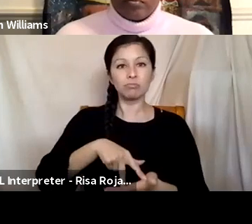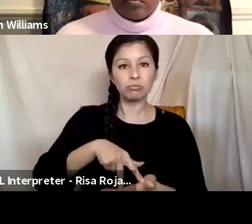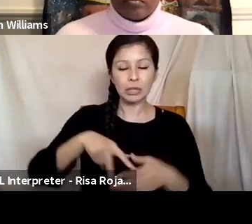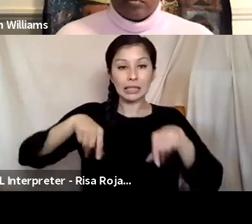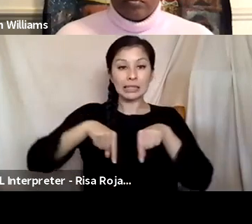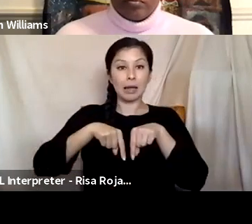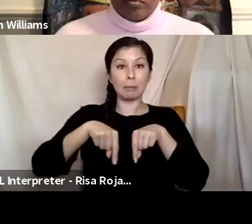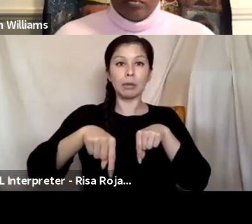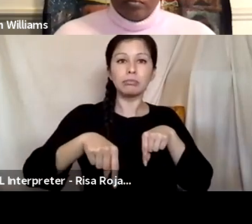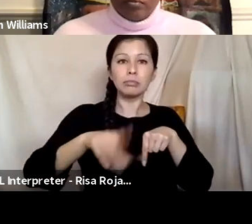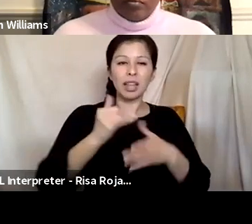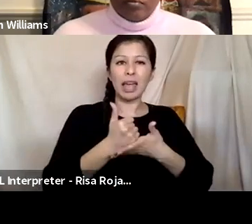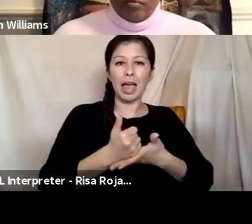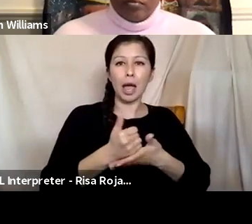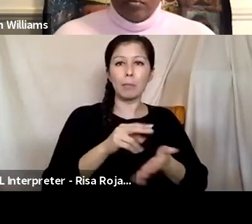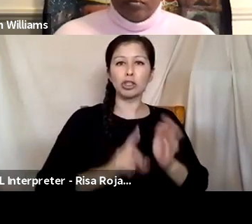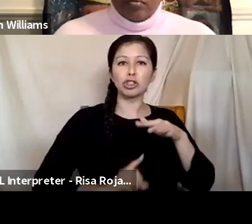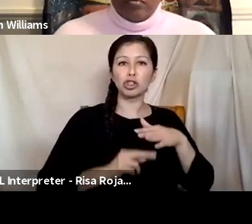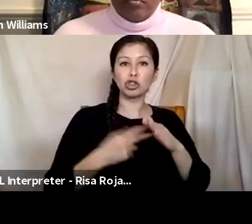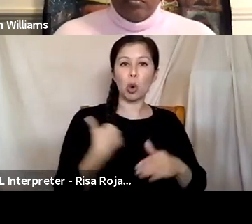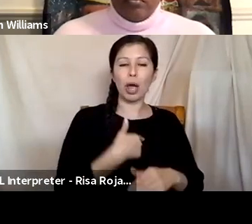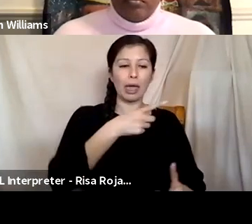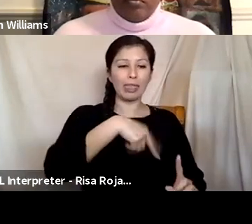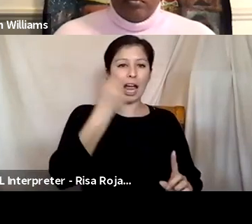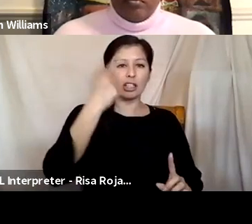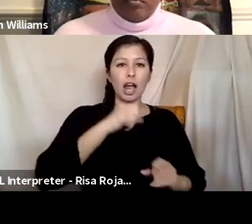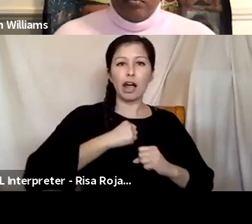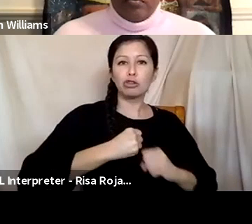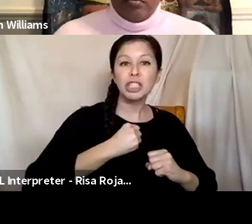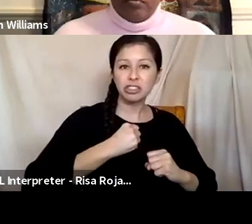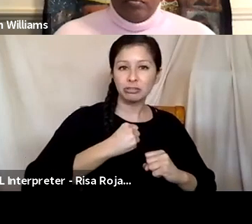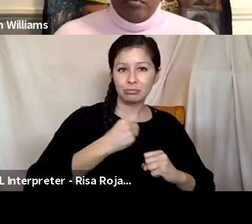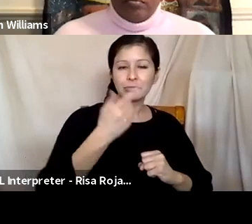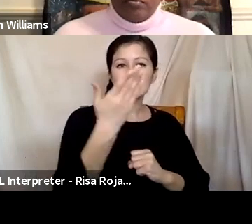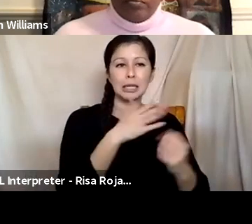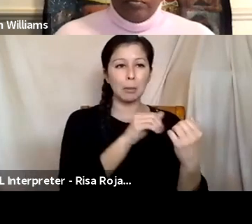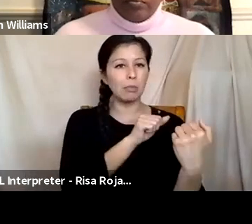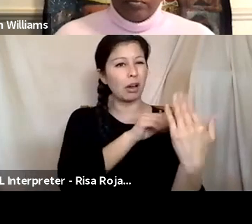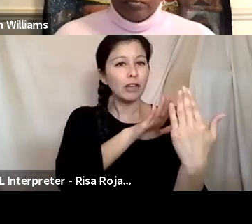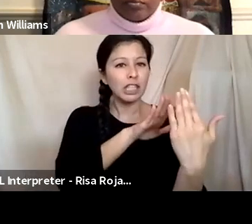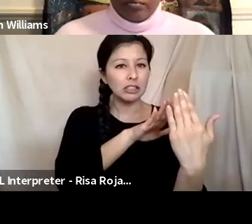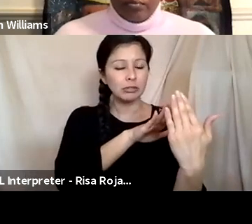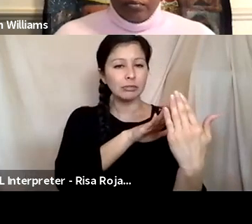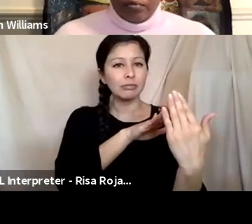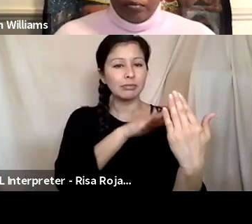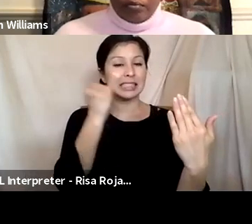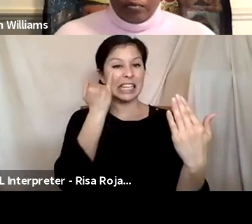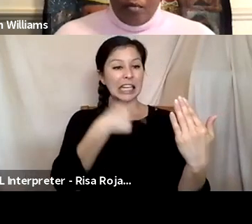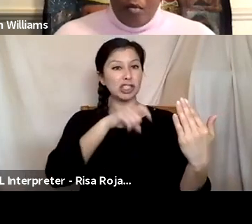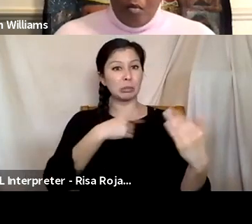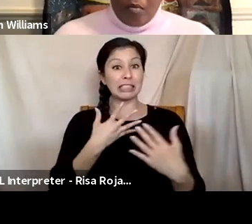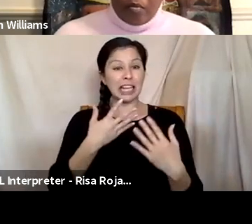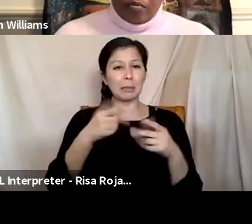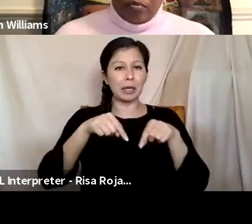help just show us that they understand that there would be some confrontation. And if they're supposed to be